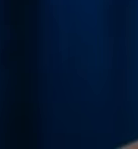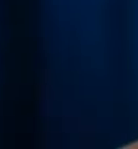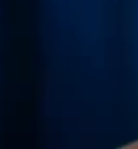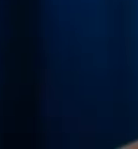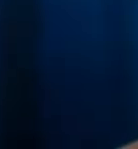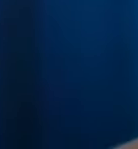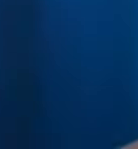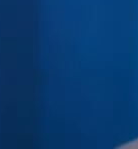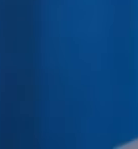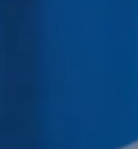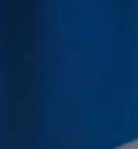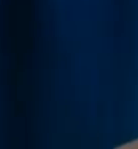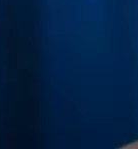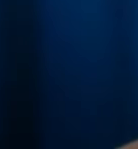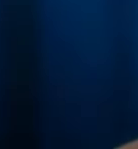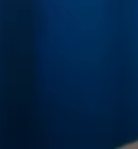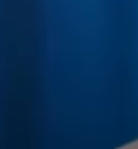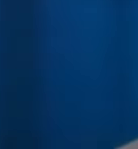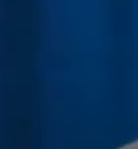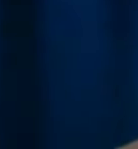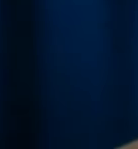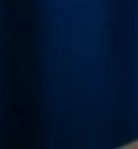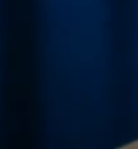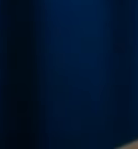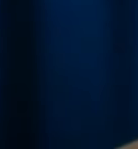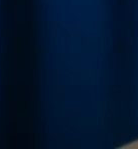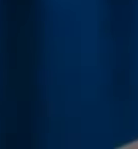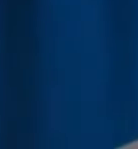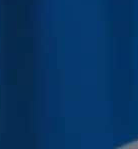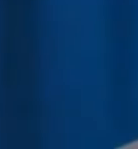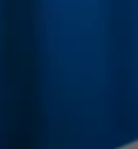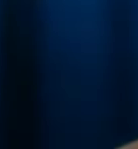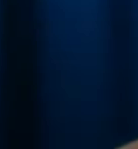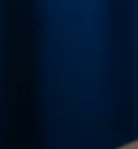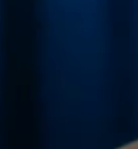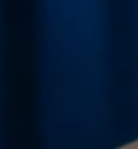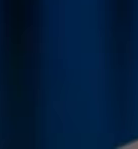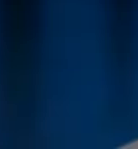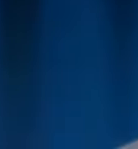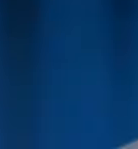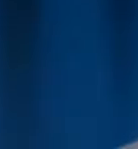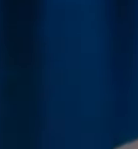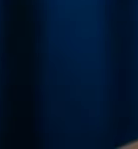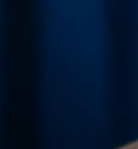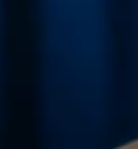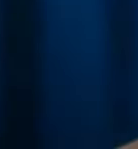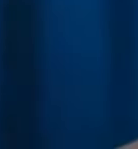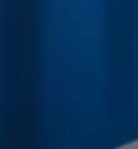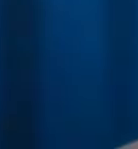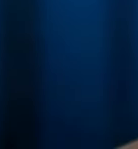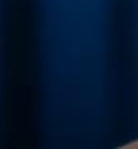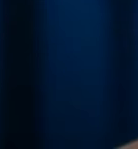things, prayer, fasting, studying the word of God. So I grew up by the grace of God, holding two things in my hands. In